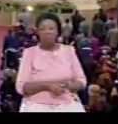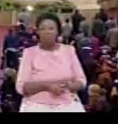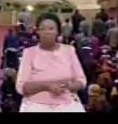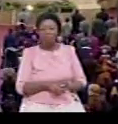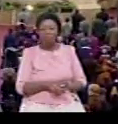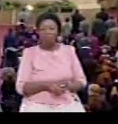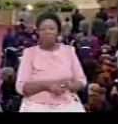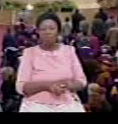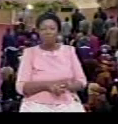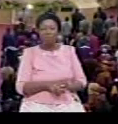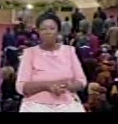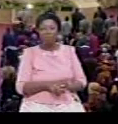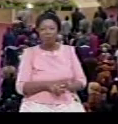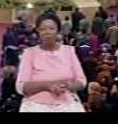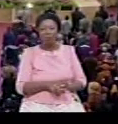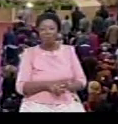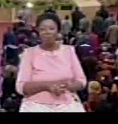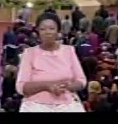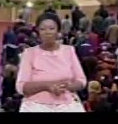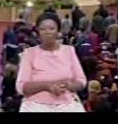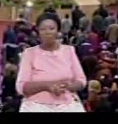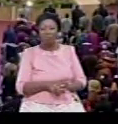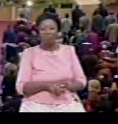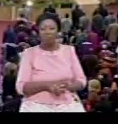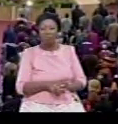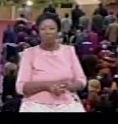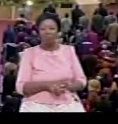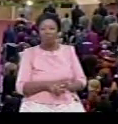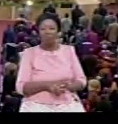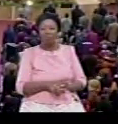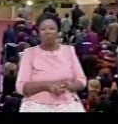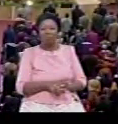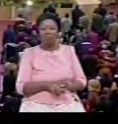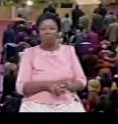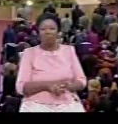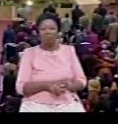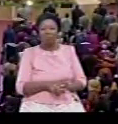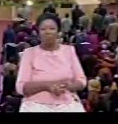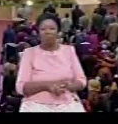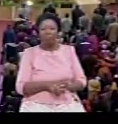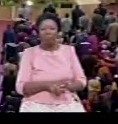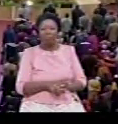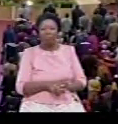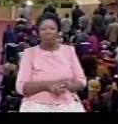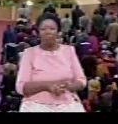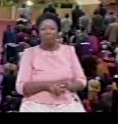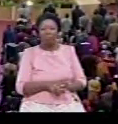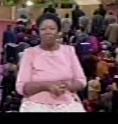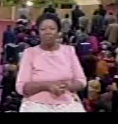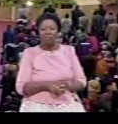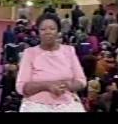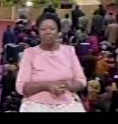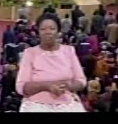Dr. Darius is there, please, we want you to come and lead us in prayer.